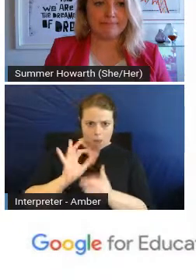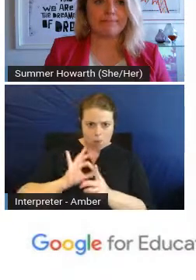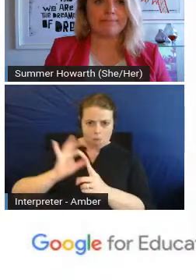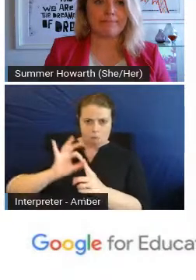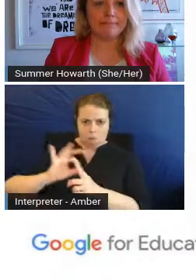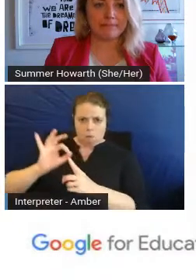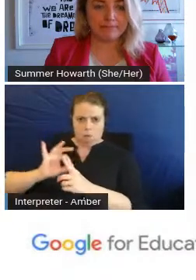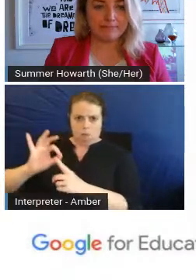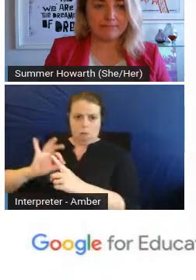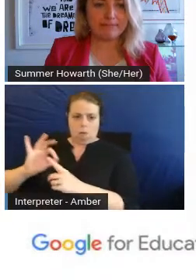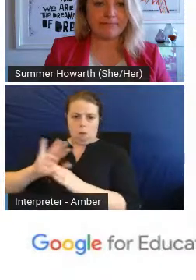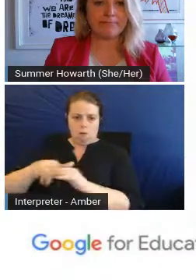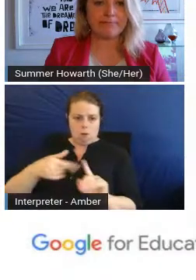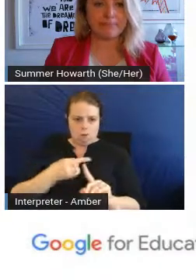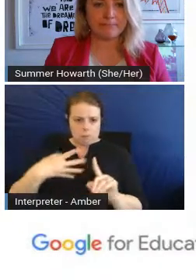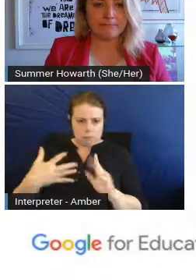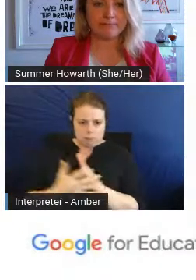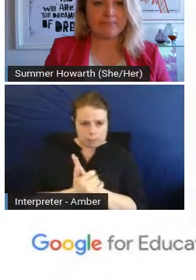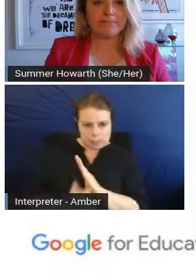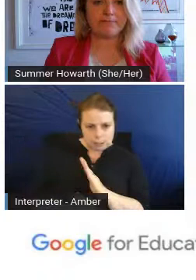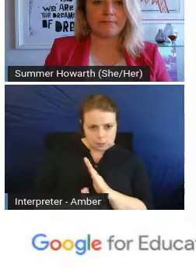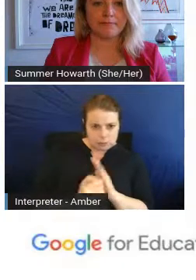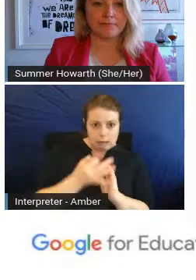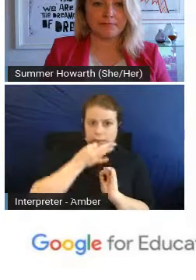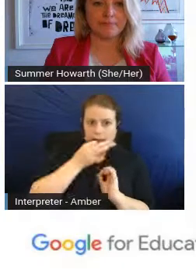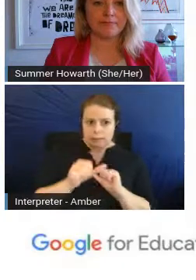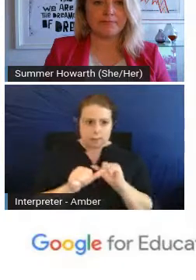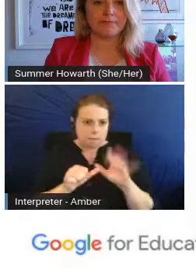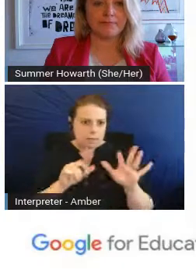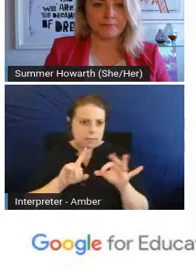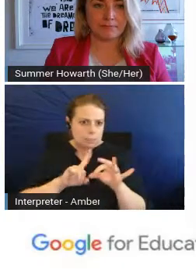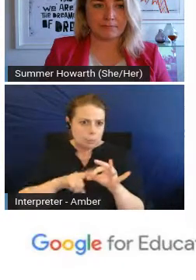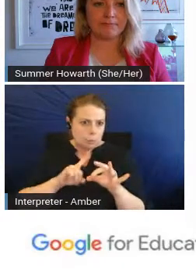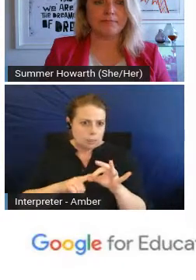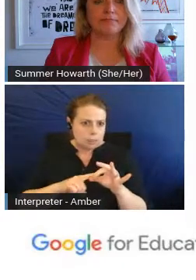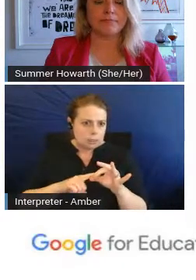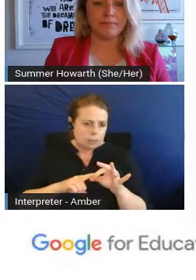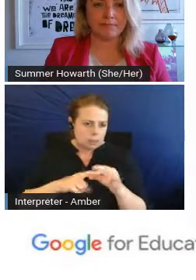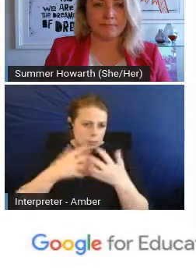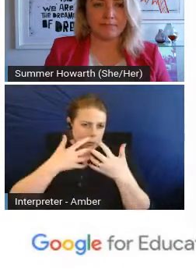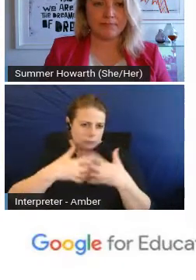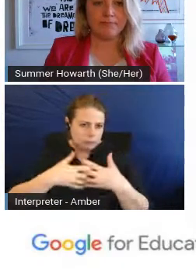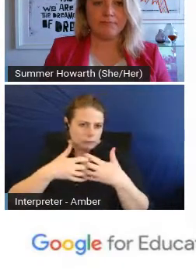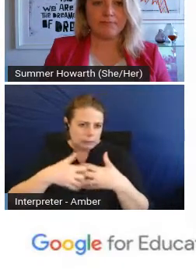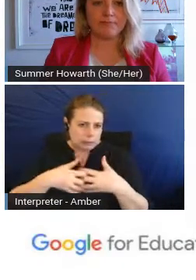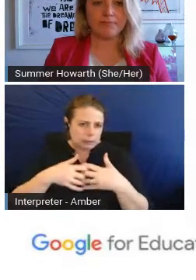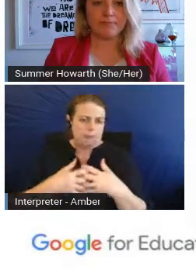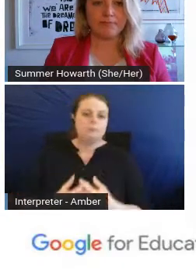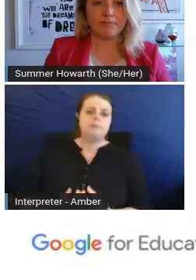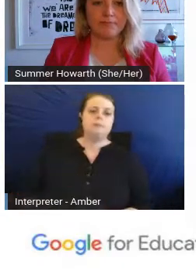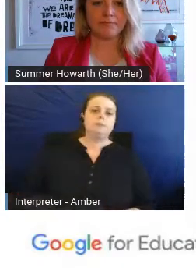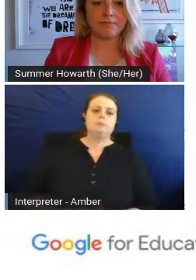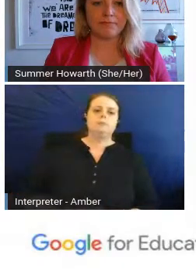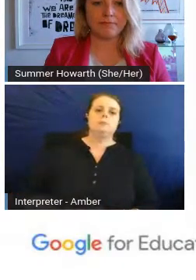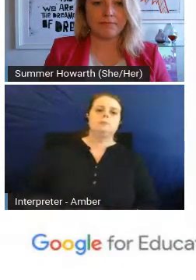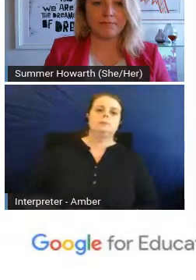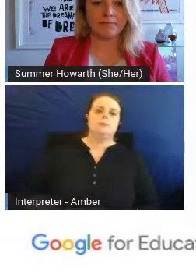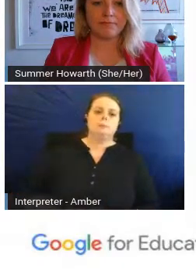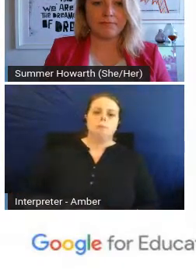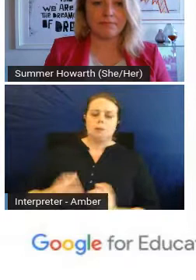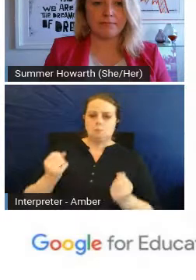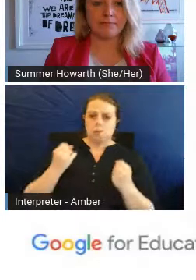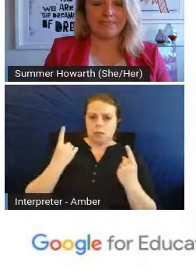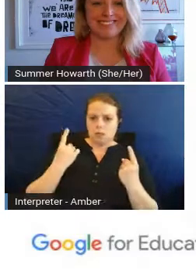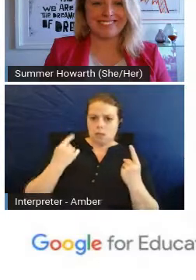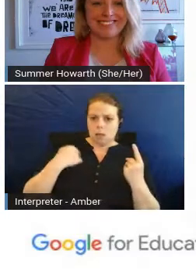specific skills like asking great questions, reasoning, metacognition, etc. So I just realized I meant